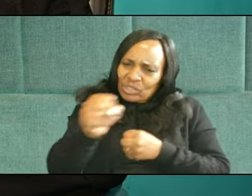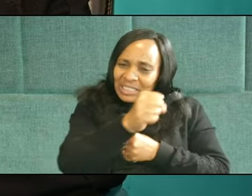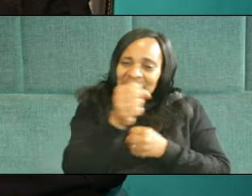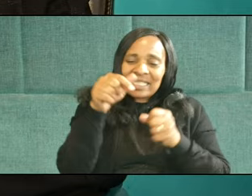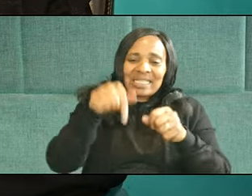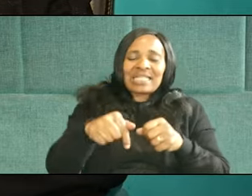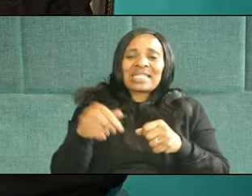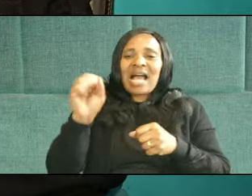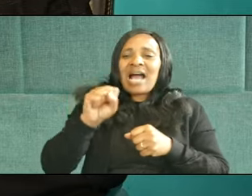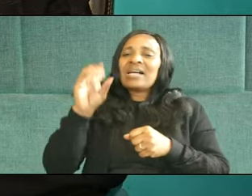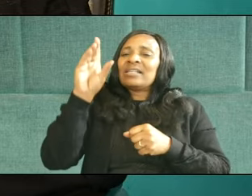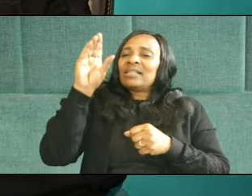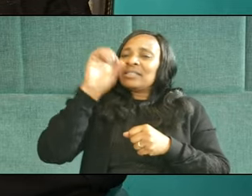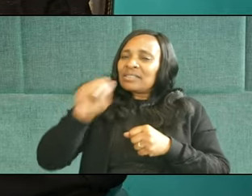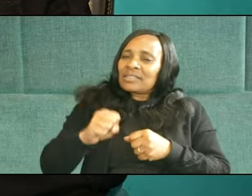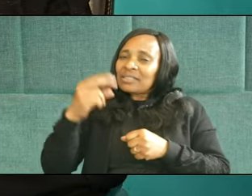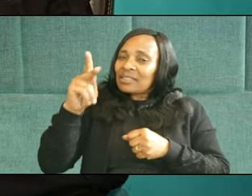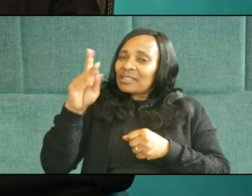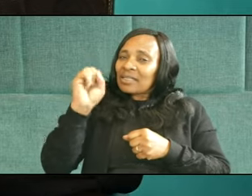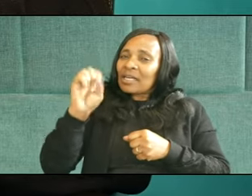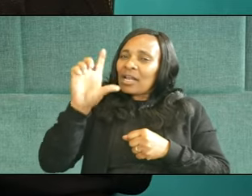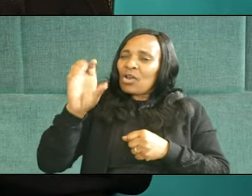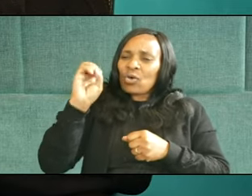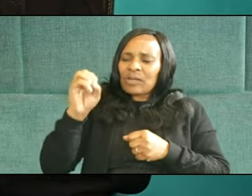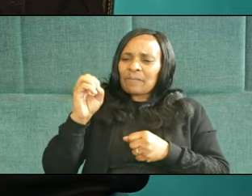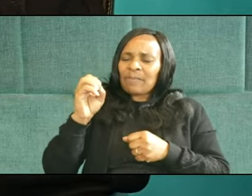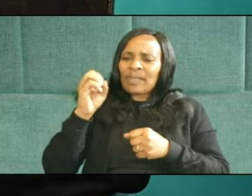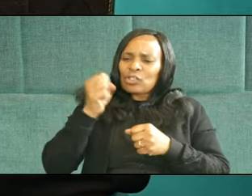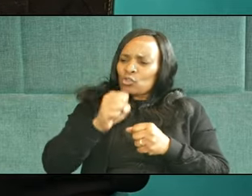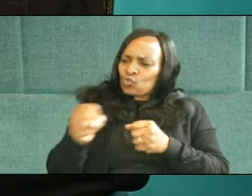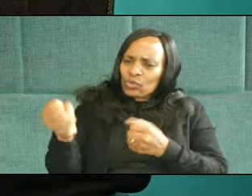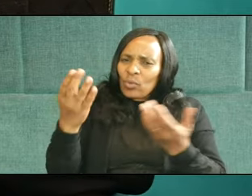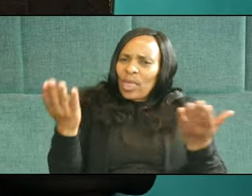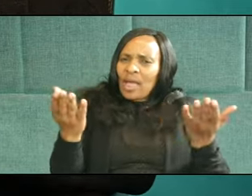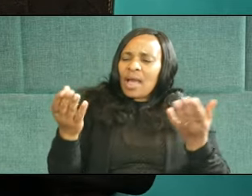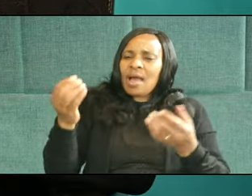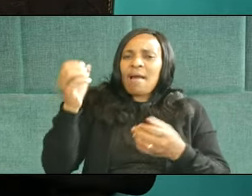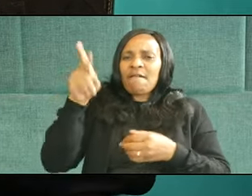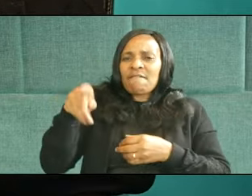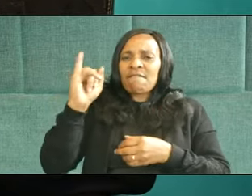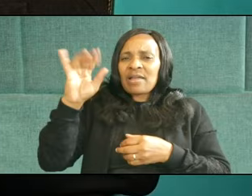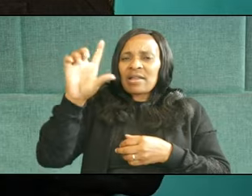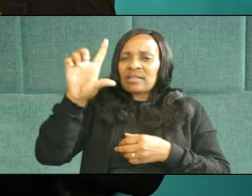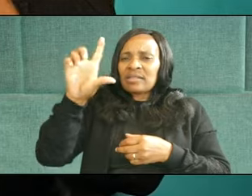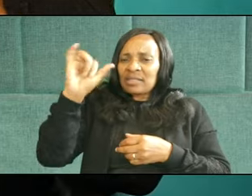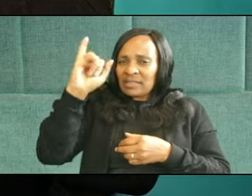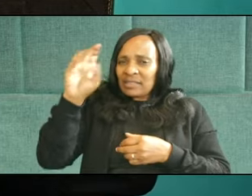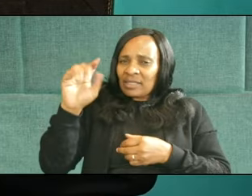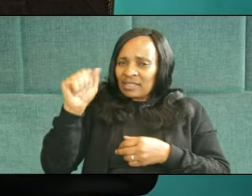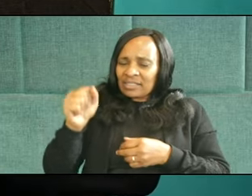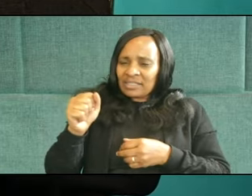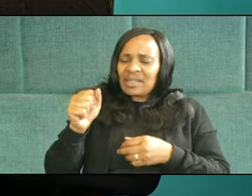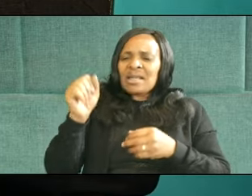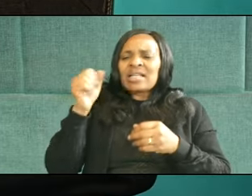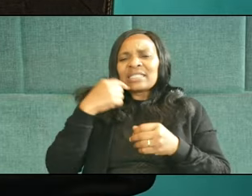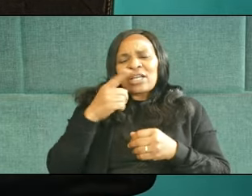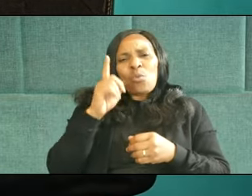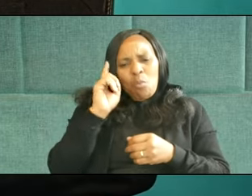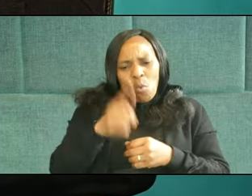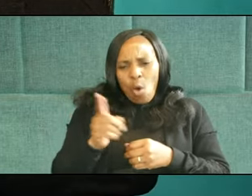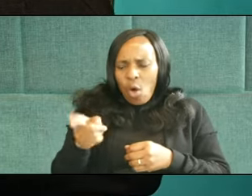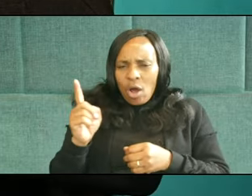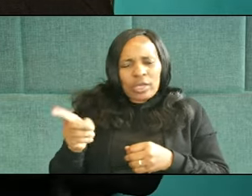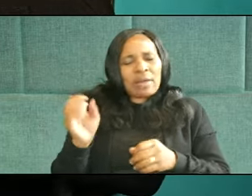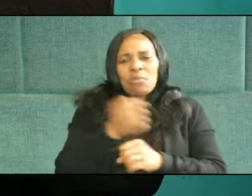Ashkelon." These were the major cities of the Philistines. So he was warning the Israelites, do not go around saying how badly we've been beaten in